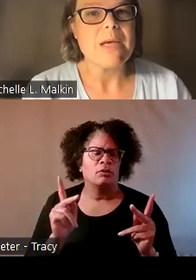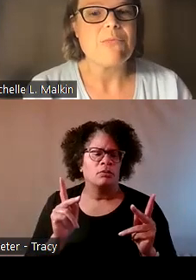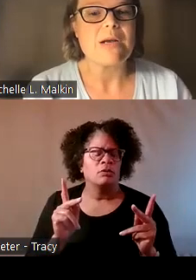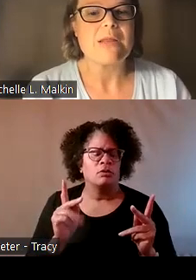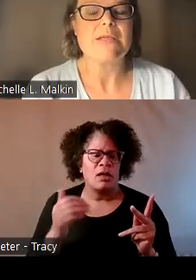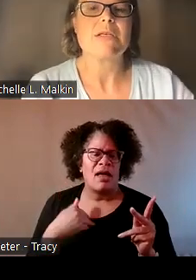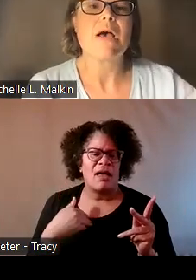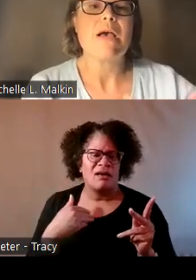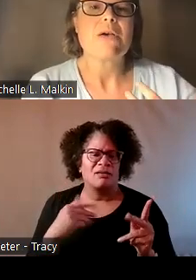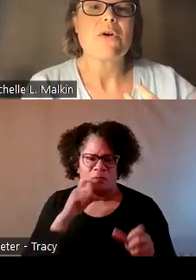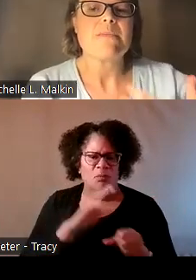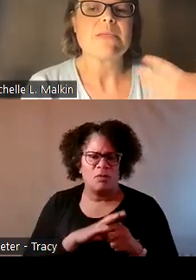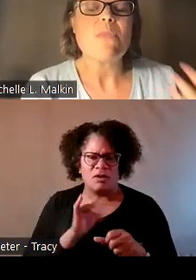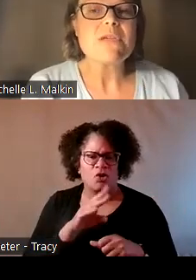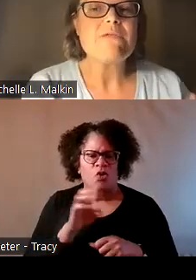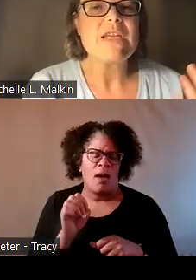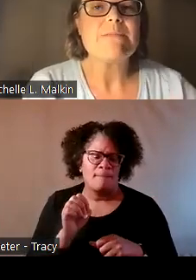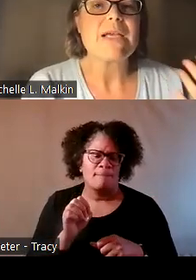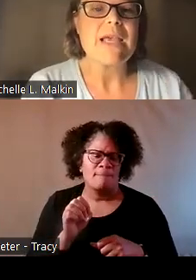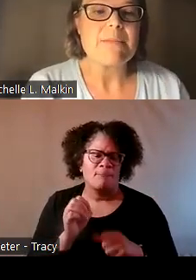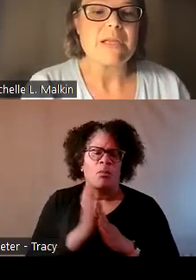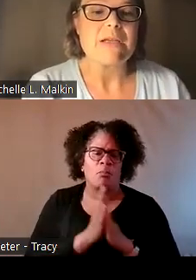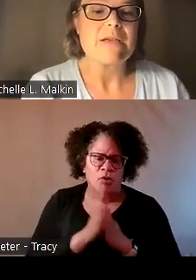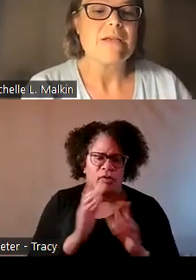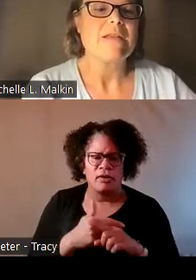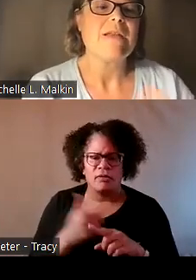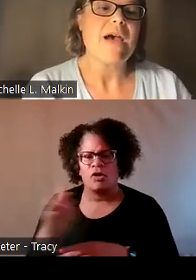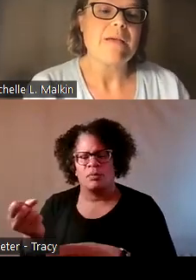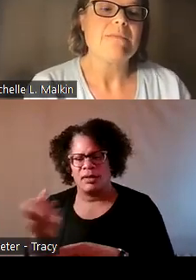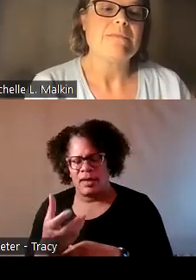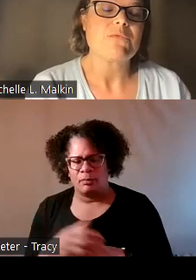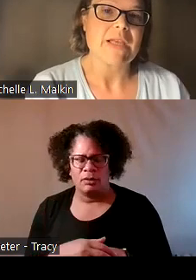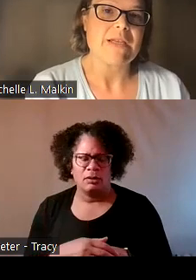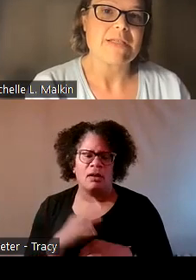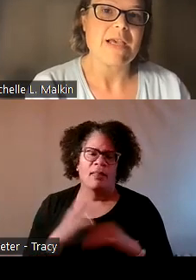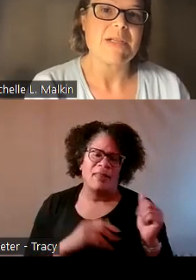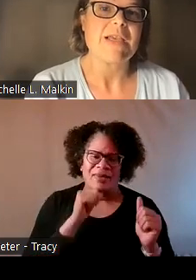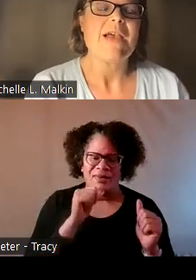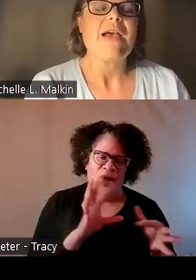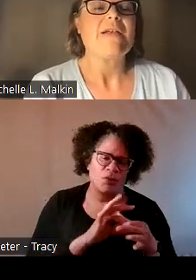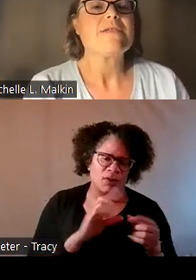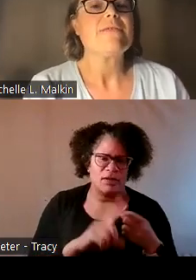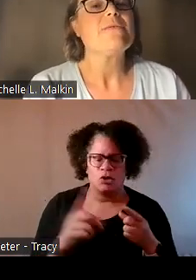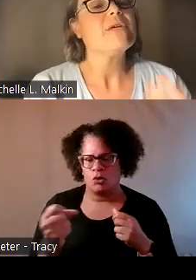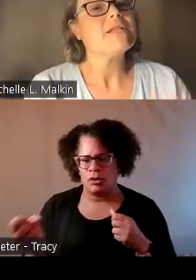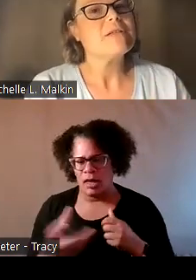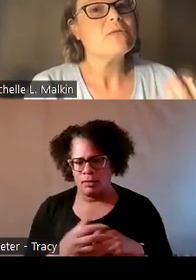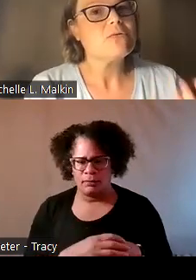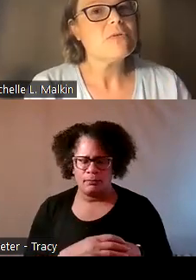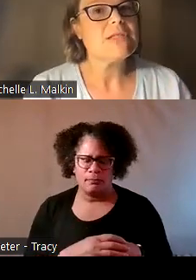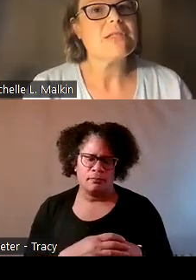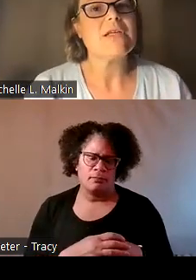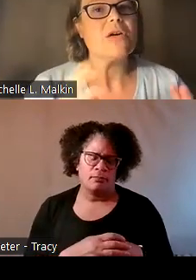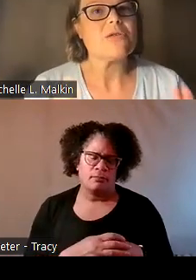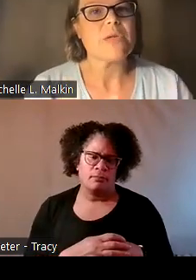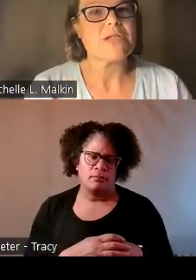have committed one of these crimes motivated by gambling than not related to gambling. And so we can